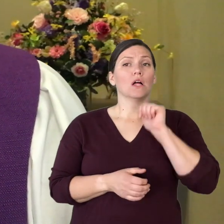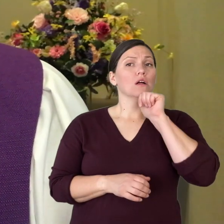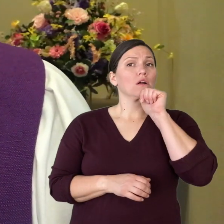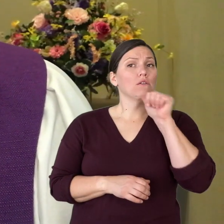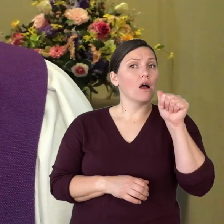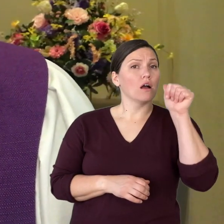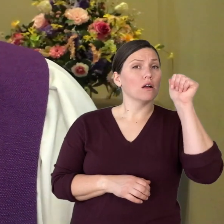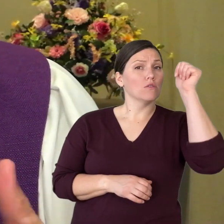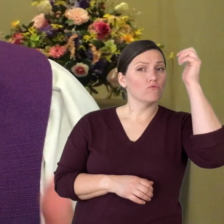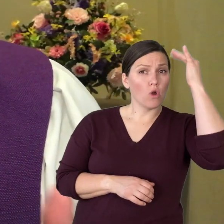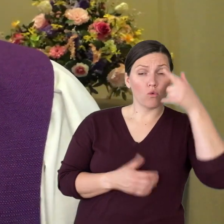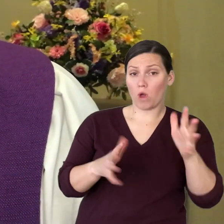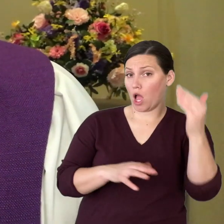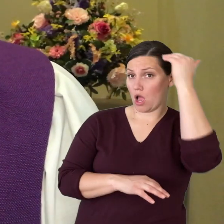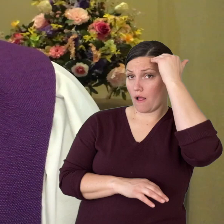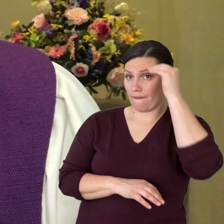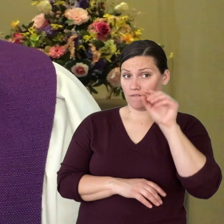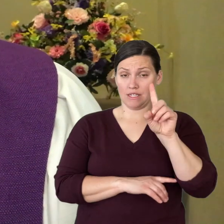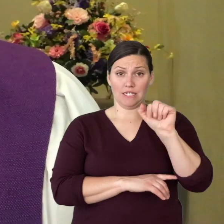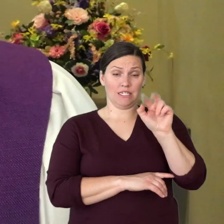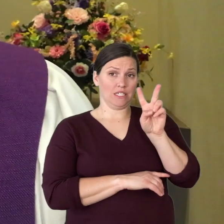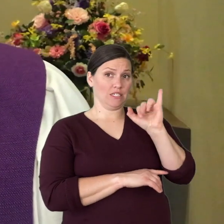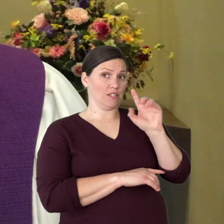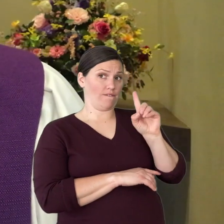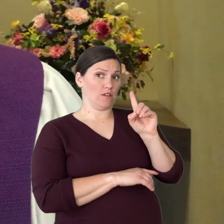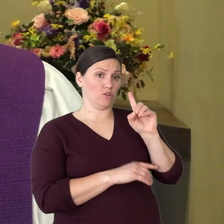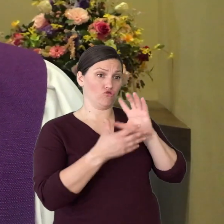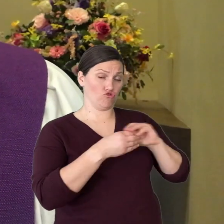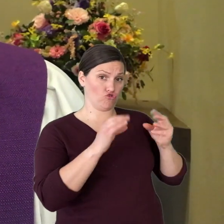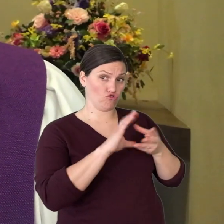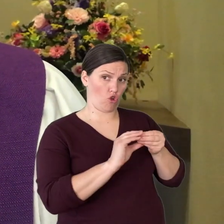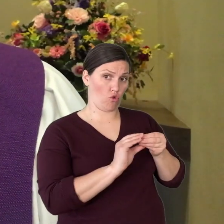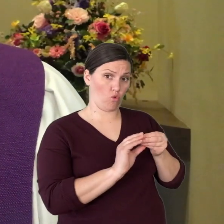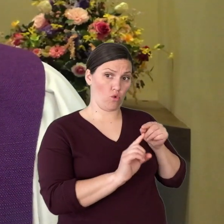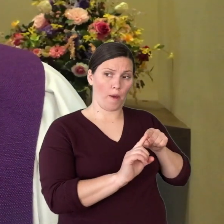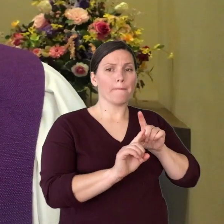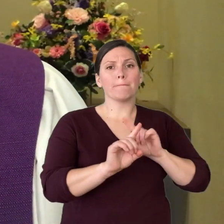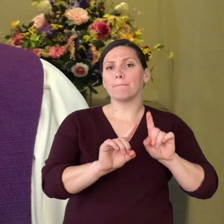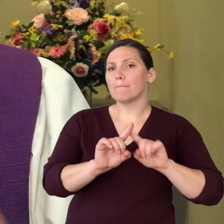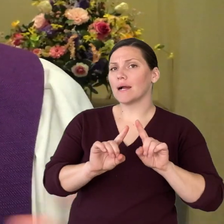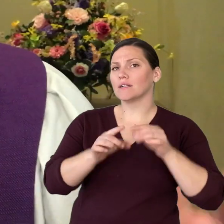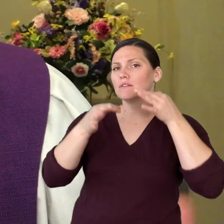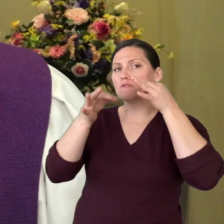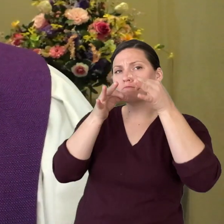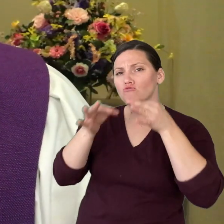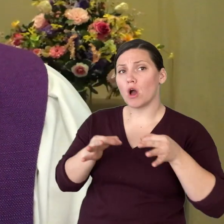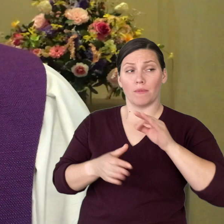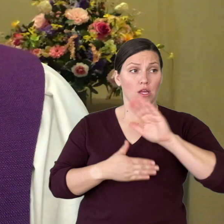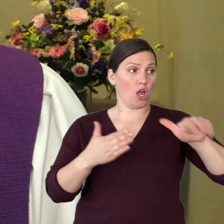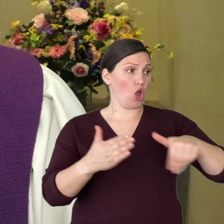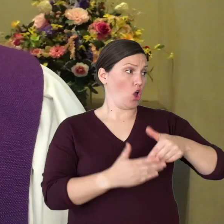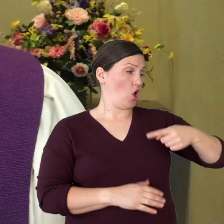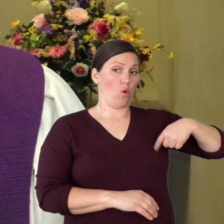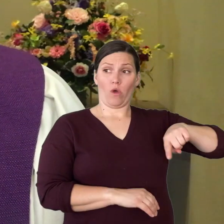Not because you already know the David and Bathsheba story, but because it describes all of